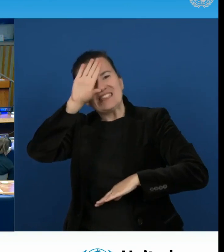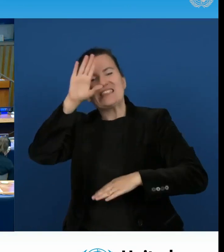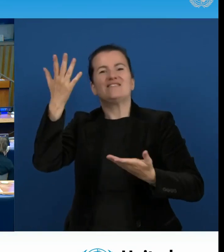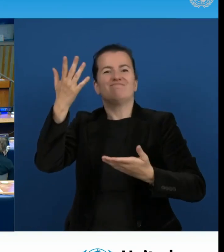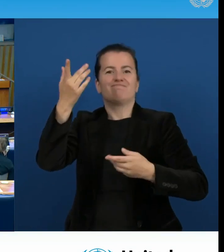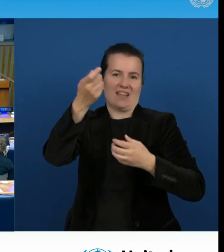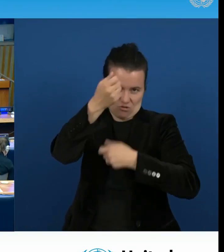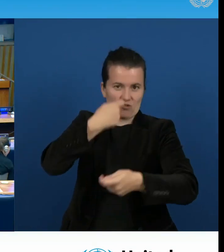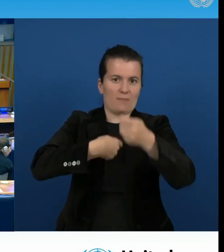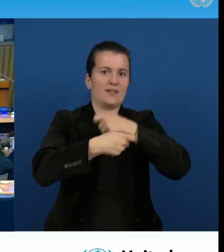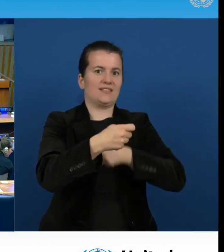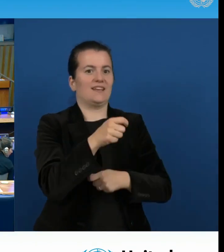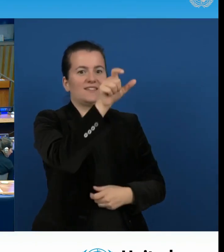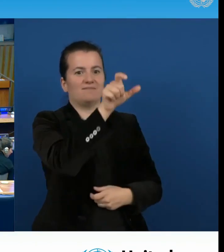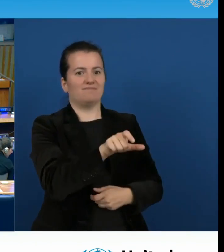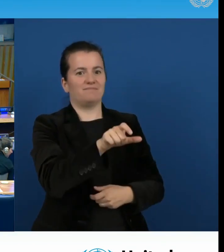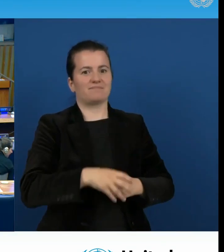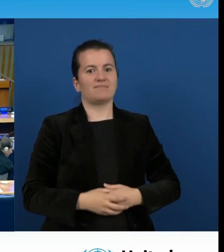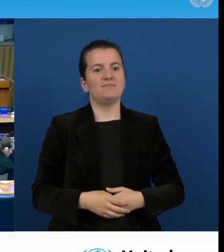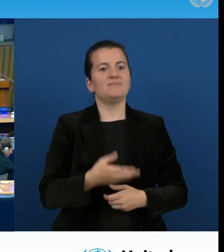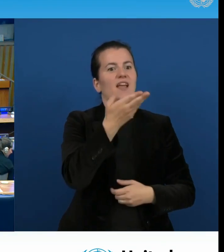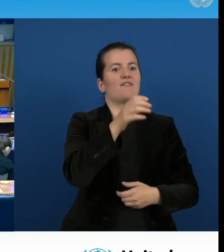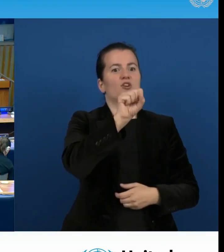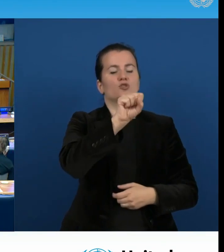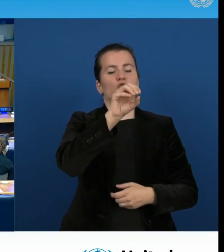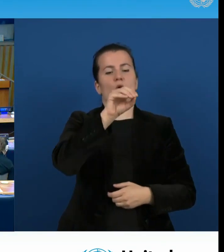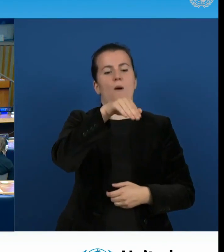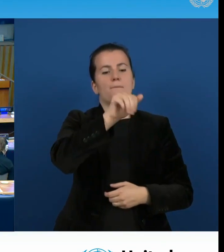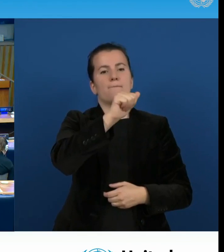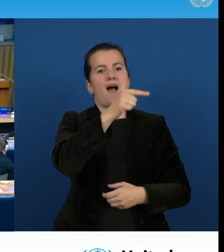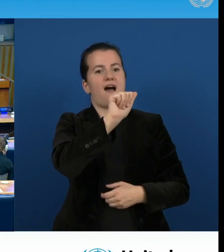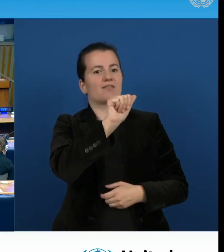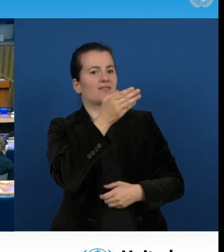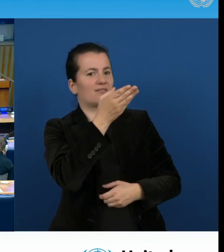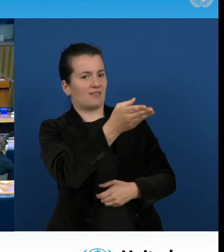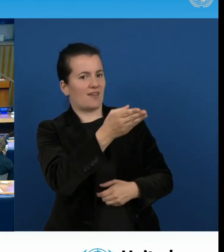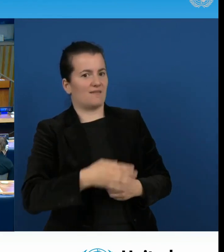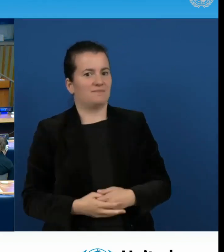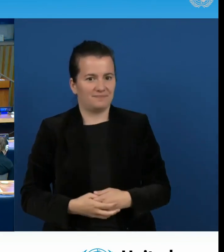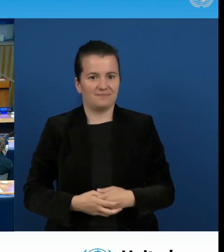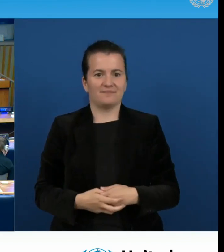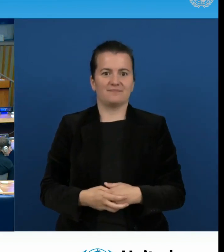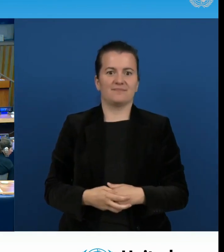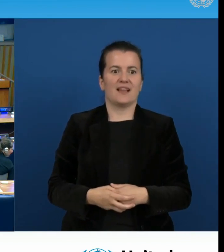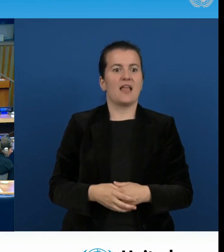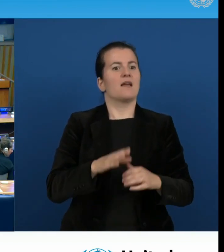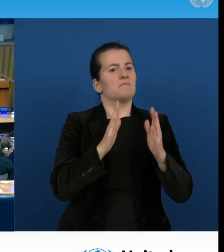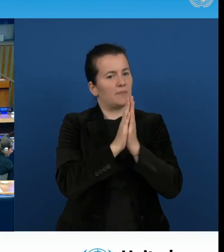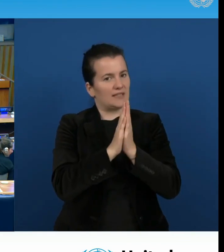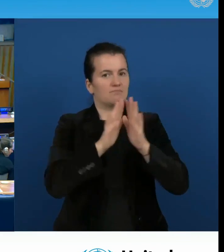minutes so as to allow for the maximum interaction with delegates and other participants in this meeting. Mr. Samatar.